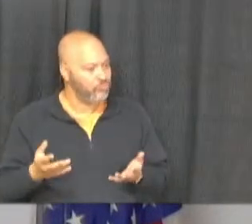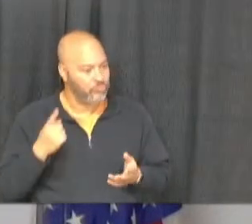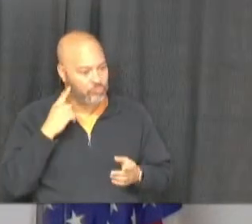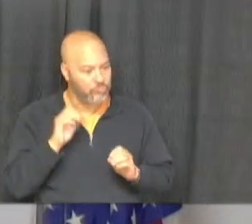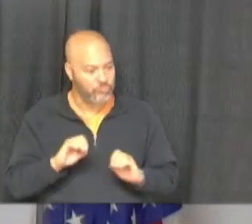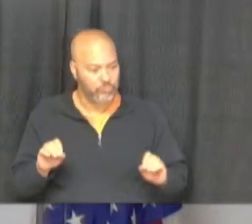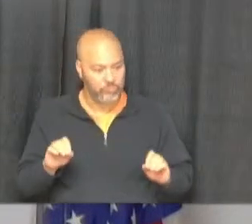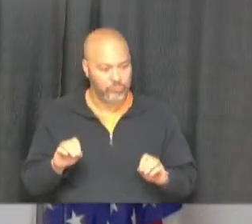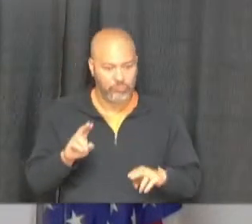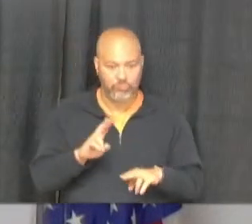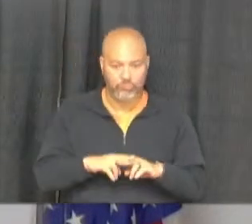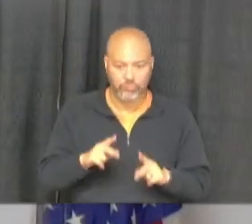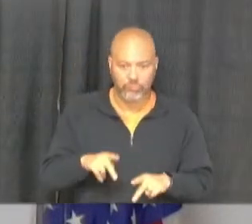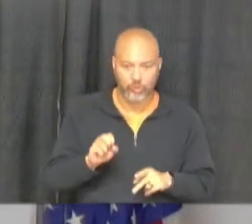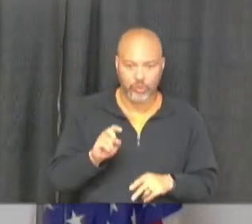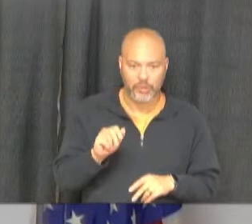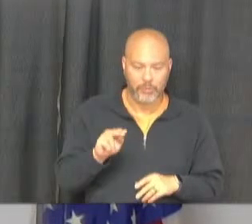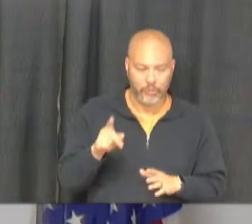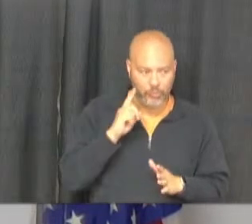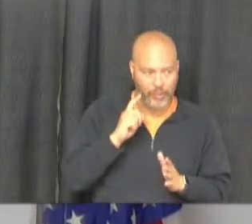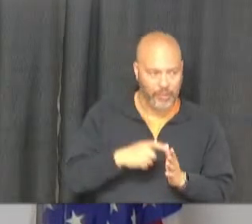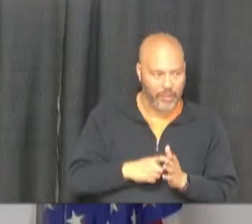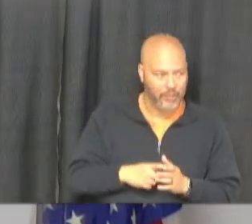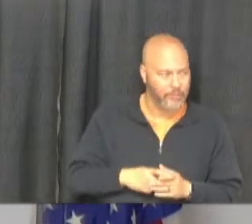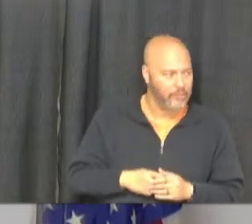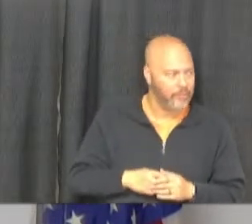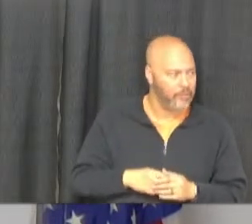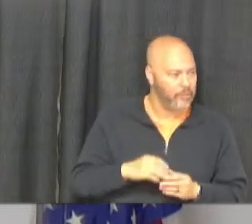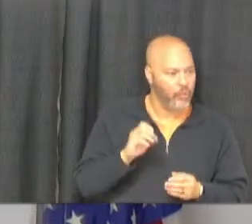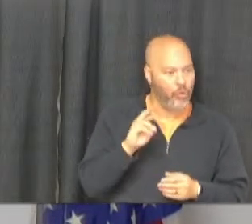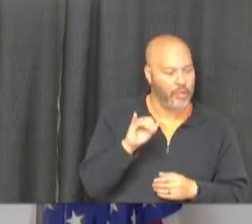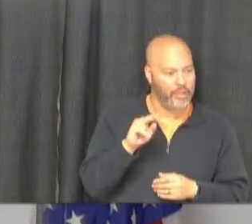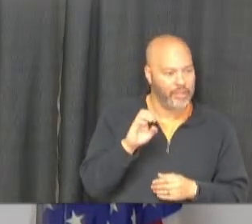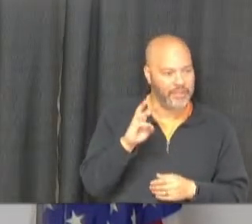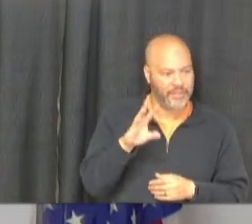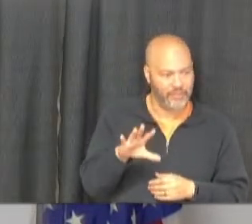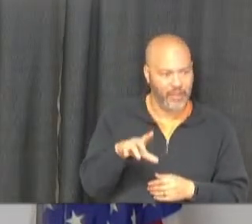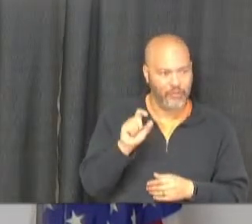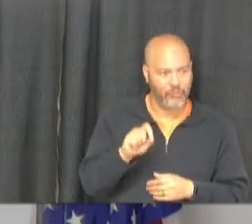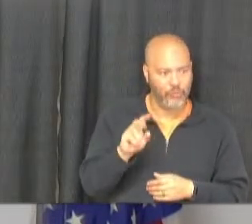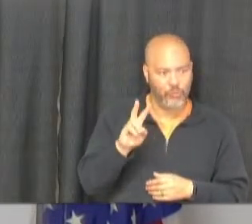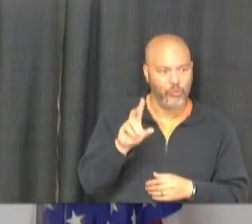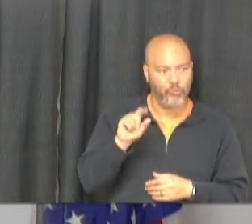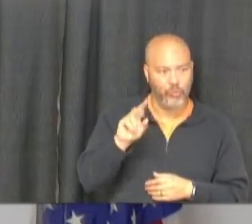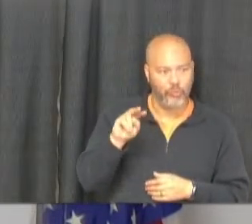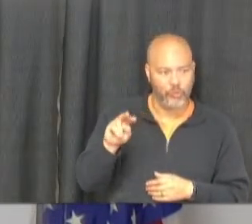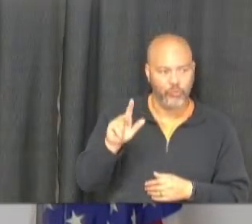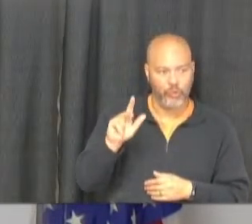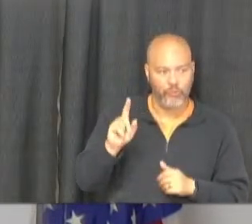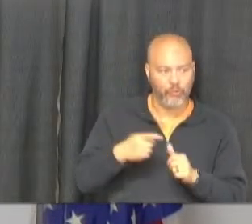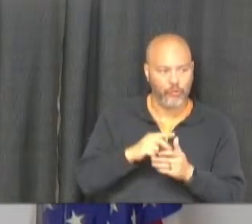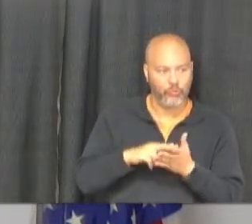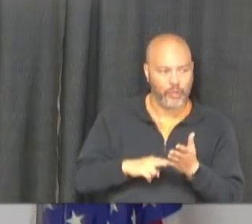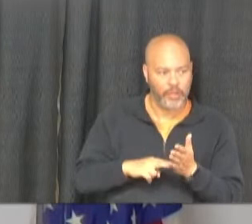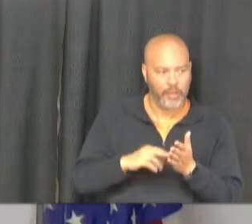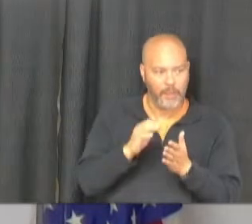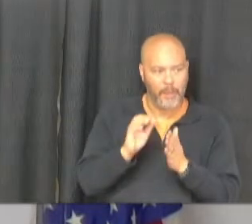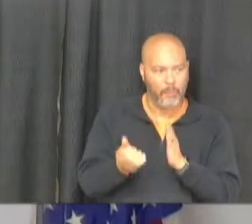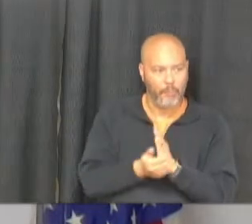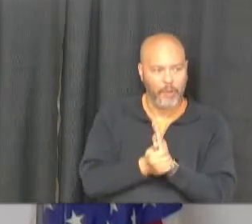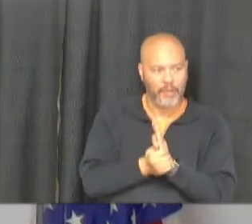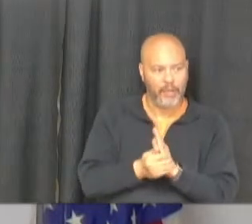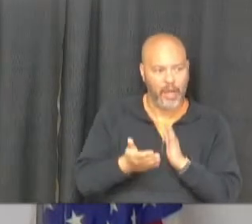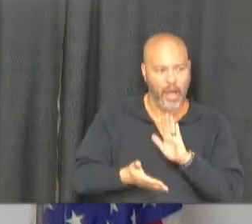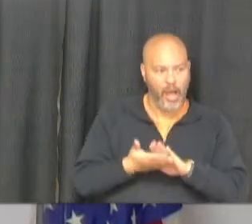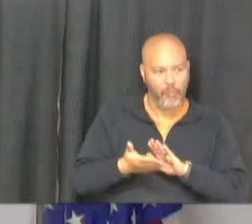Seeing none, Chairperson Streetman, you're recognized. Thank you, Mayor. Ordinance 65, 2022, 23, first reading. An ordinance